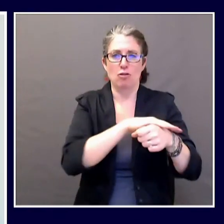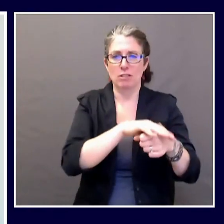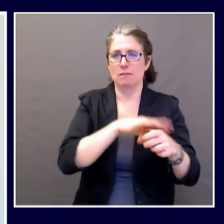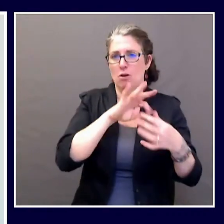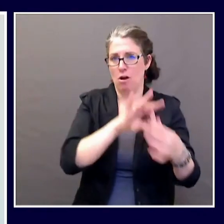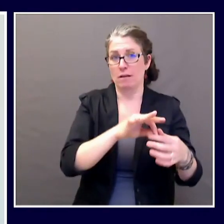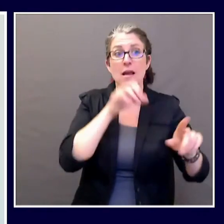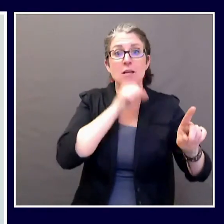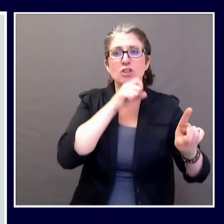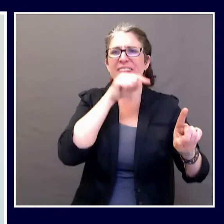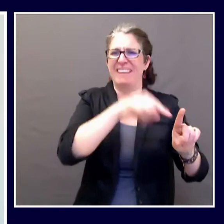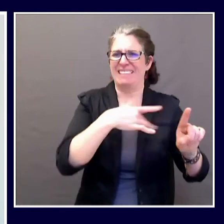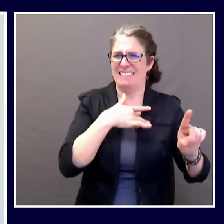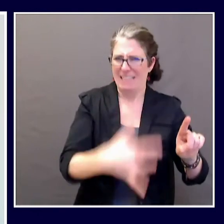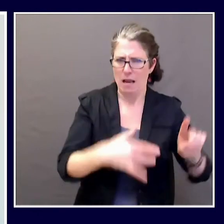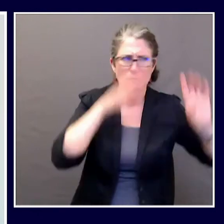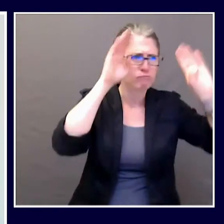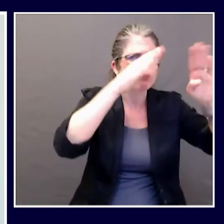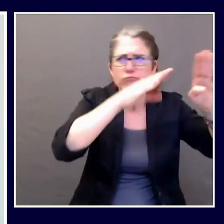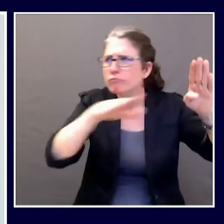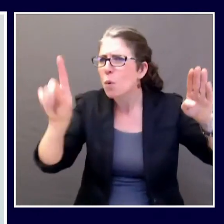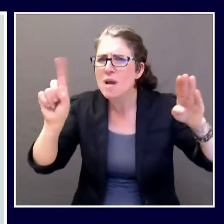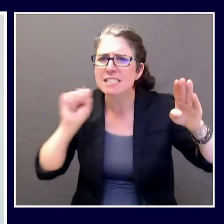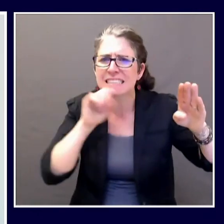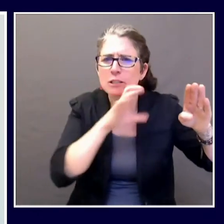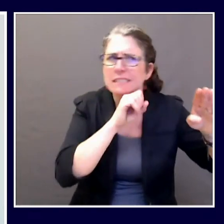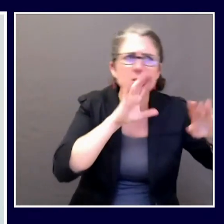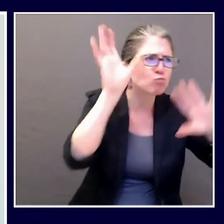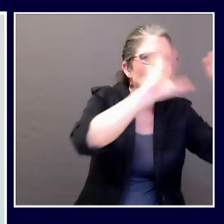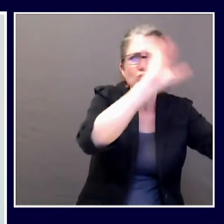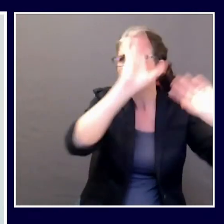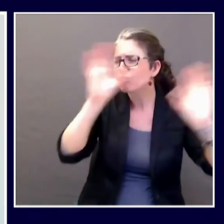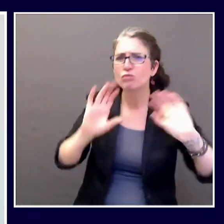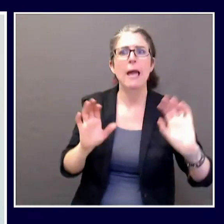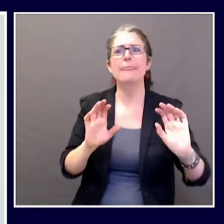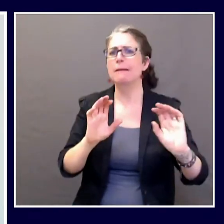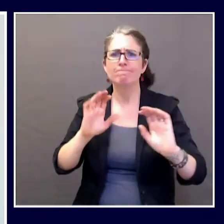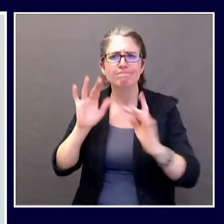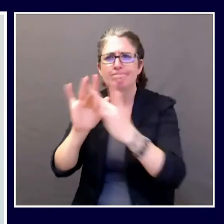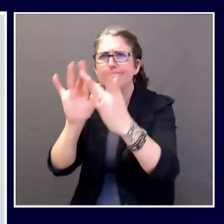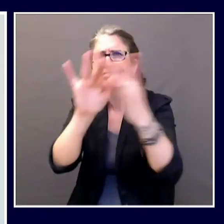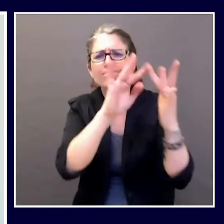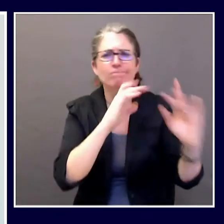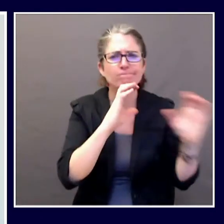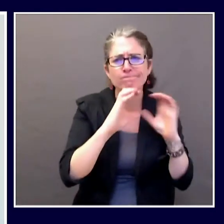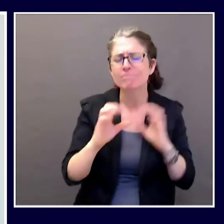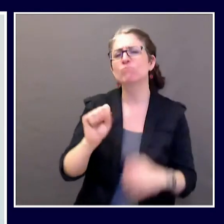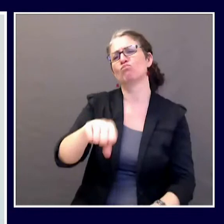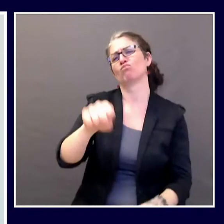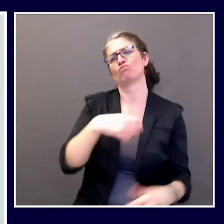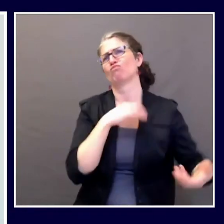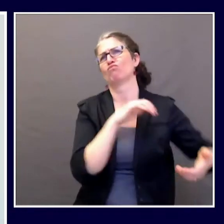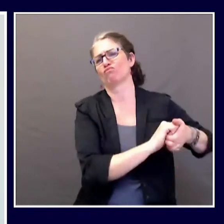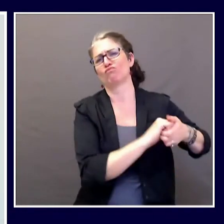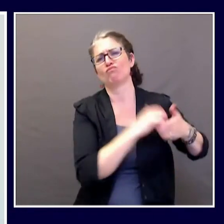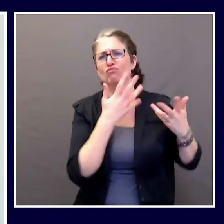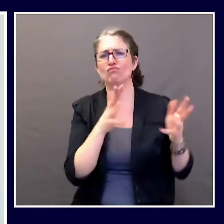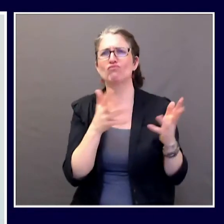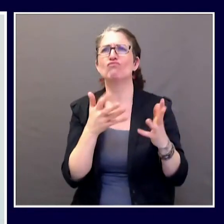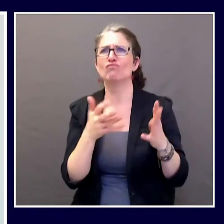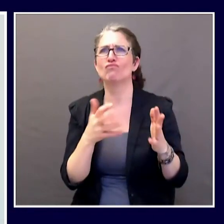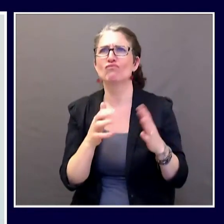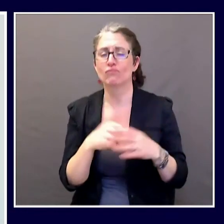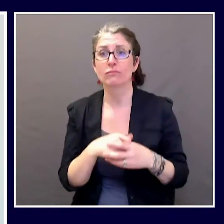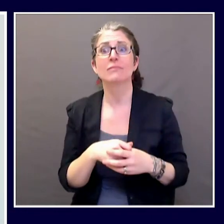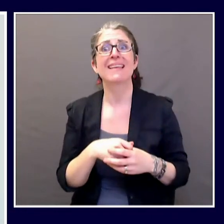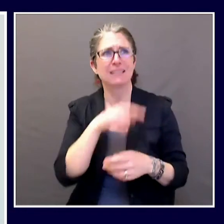also, again, going to continue to try to figure out, are there other strategies, bringing some of those people to our sites with the transportation option we just announced, or